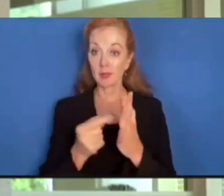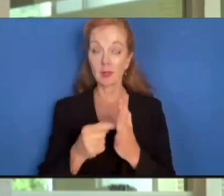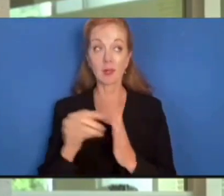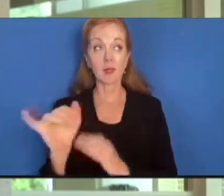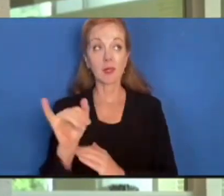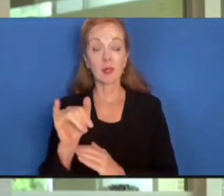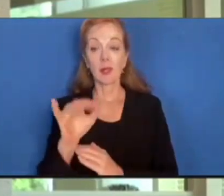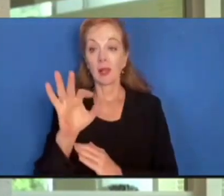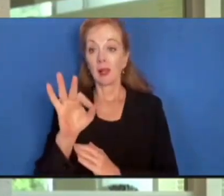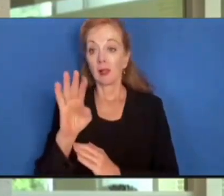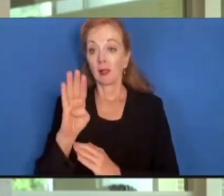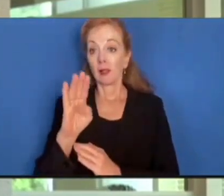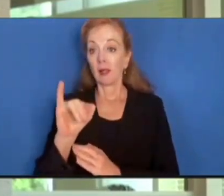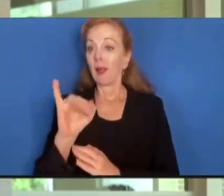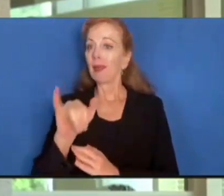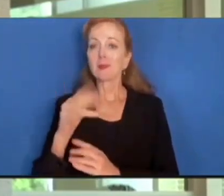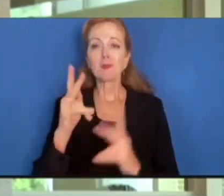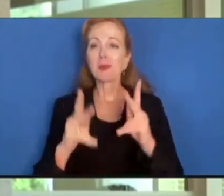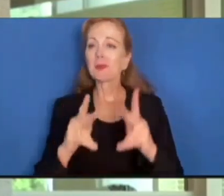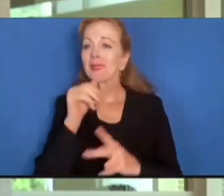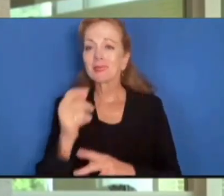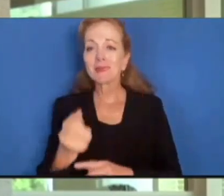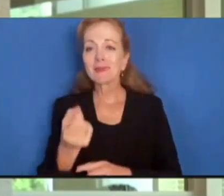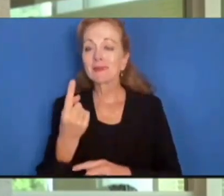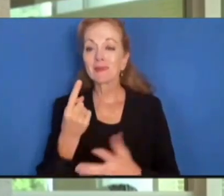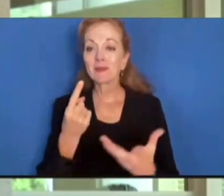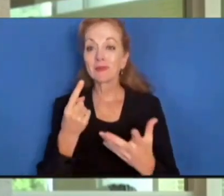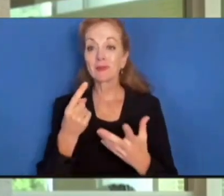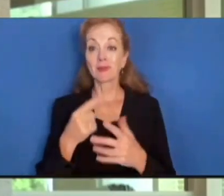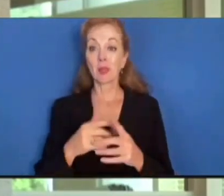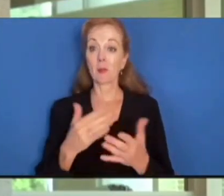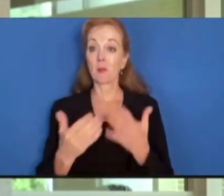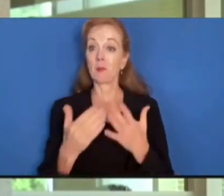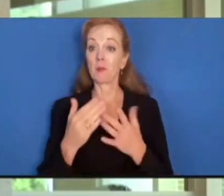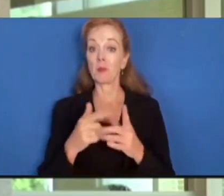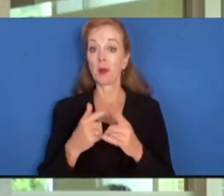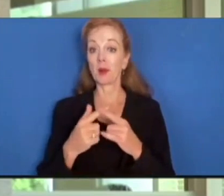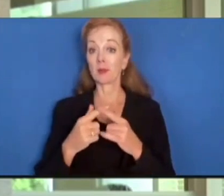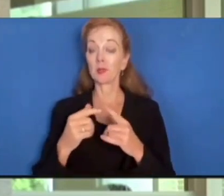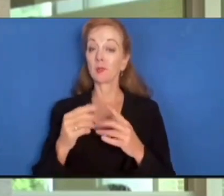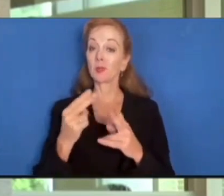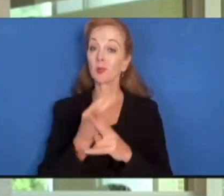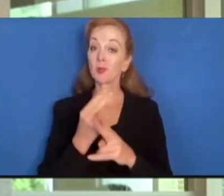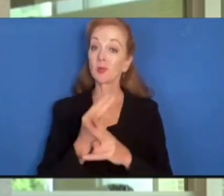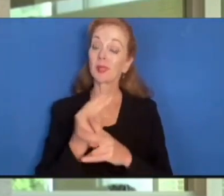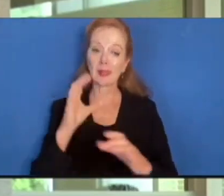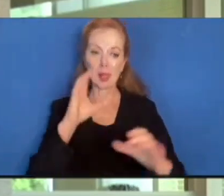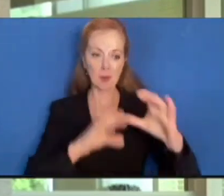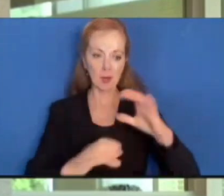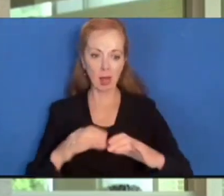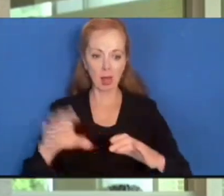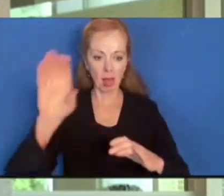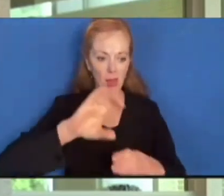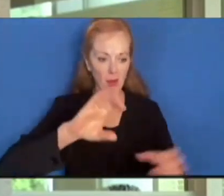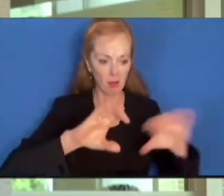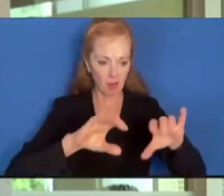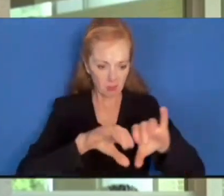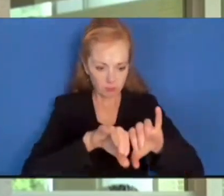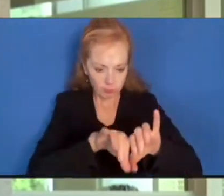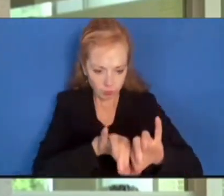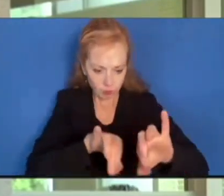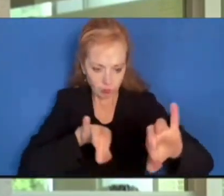the FBI. And that's what people don't realize is you might be taking tannerite, for example, and putting into a PVC pipe and going out into